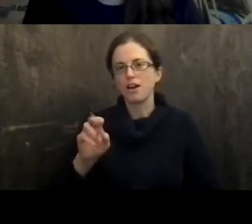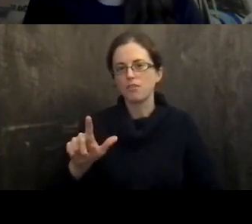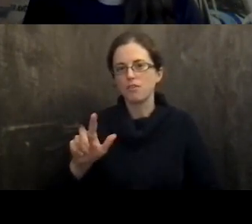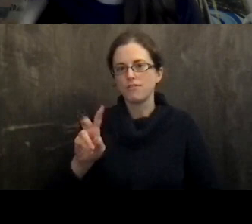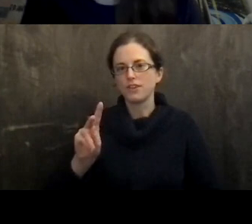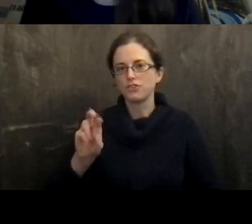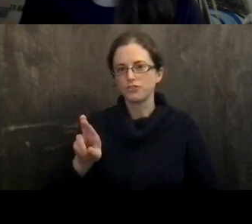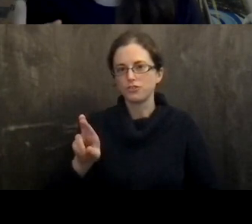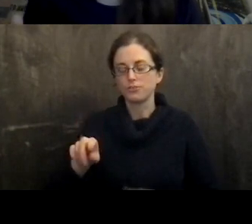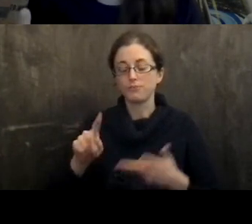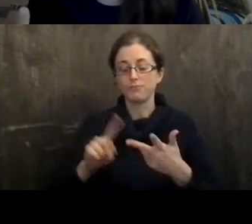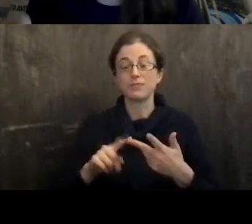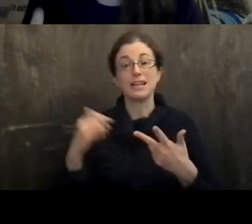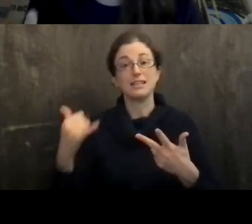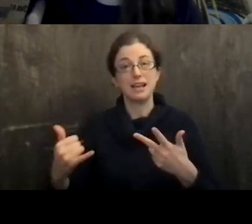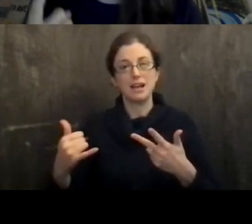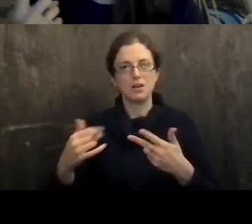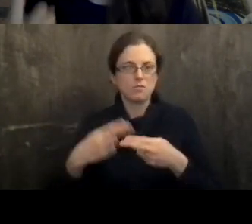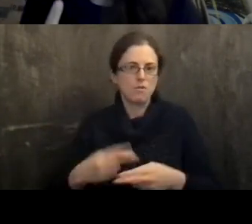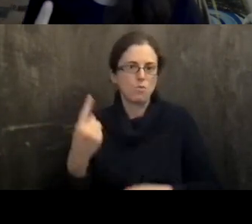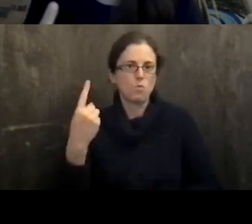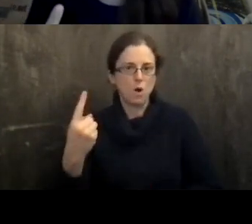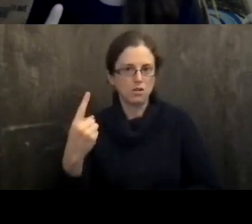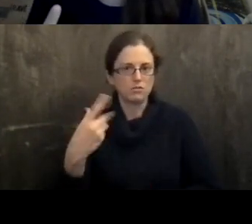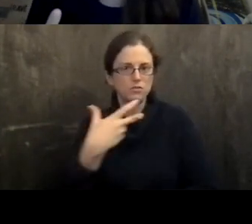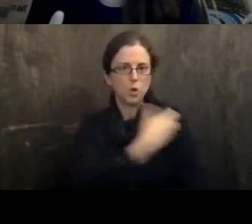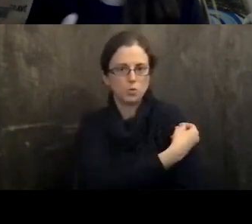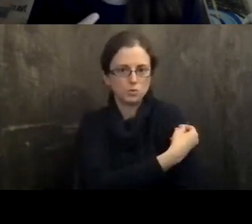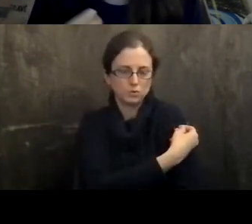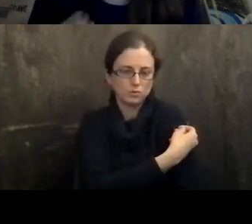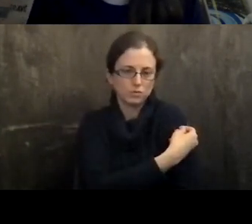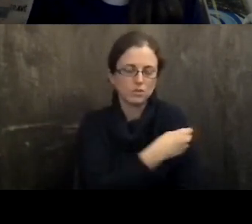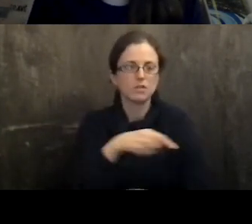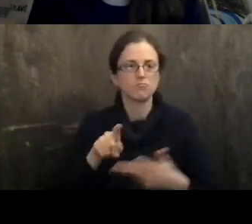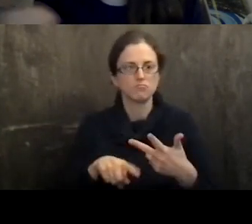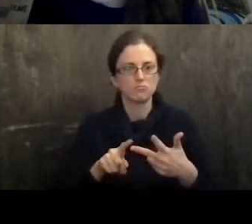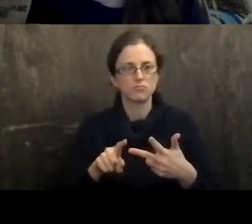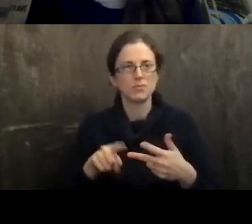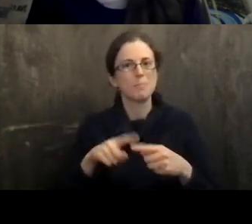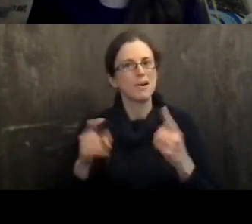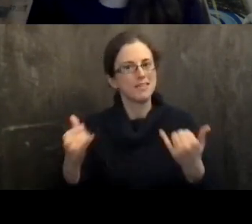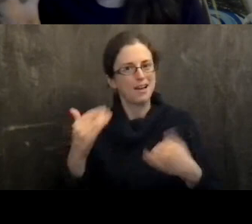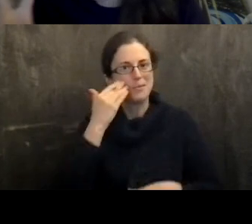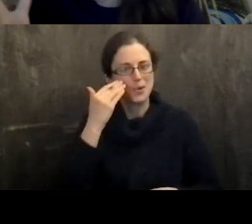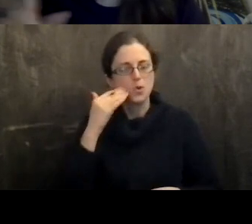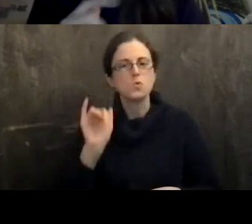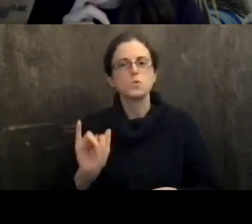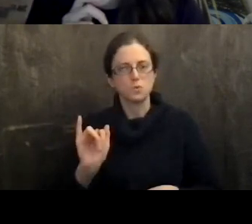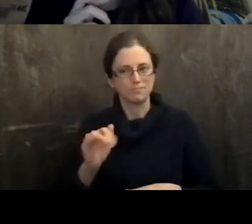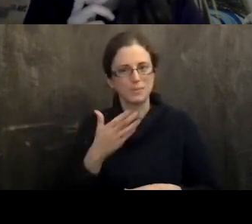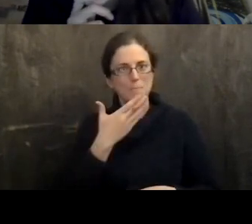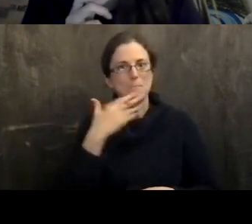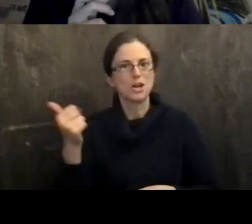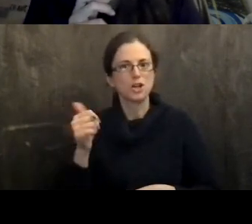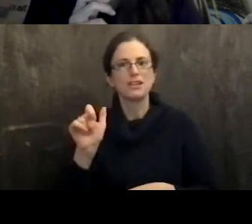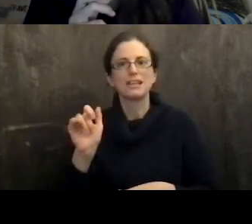now, although what we know is that it's much more effective if one gets a booster at least 2 months